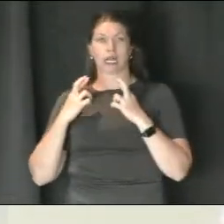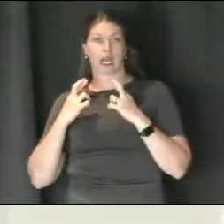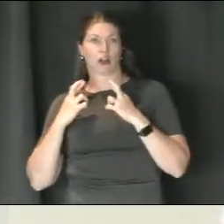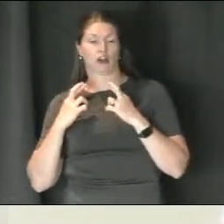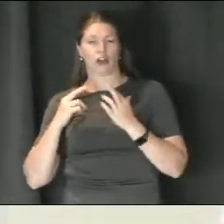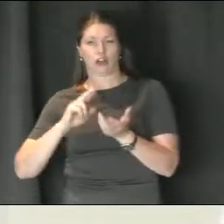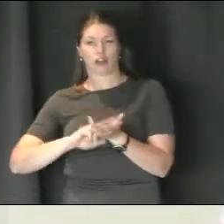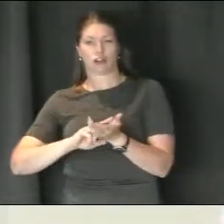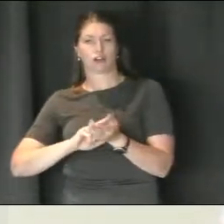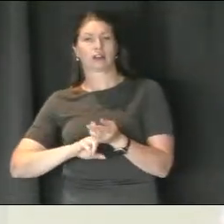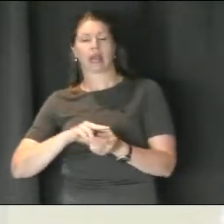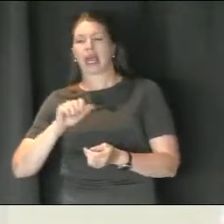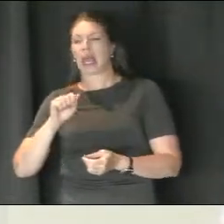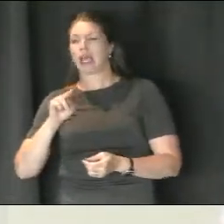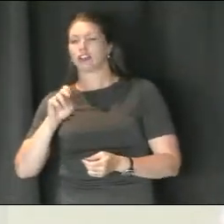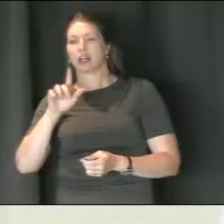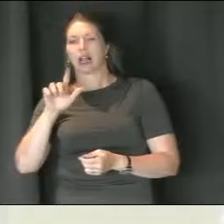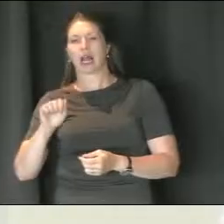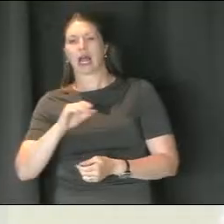and Valerie.